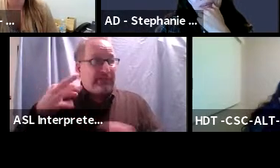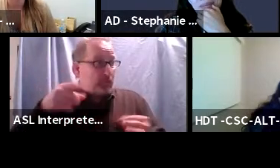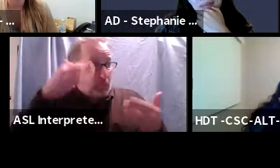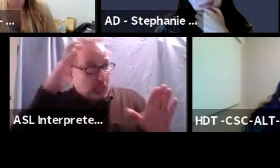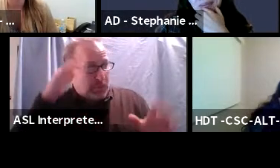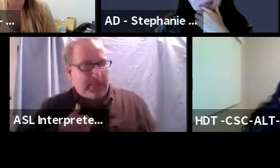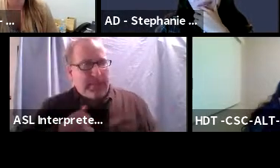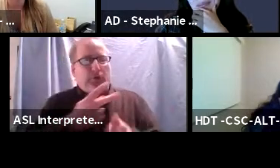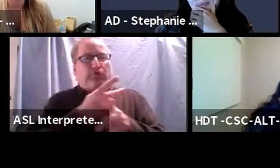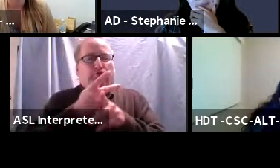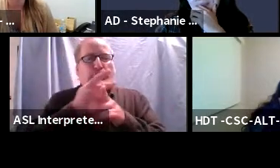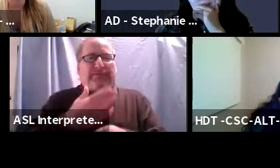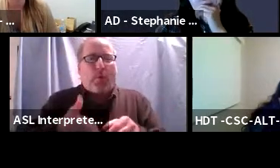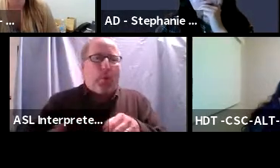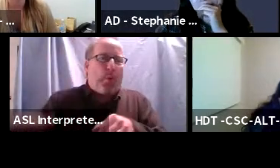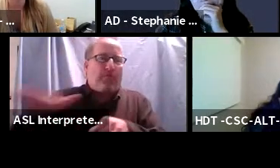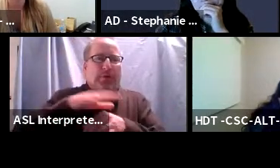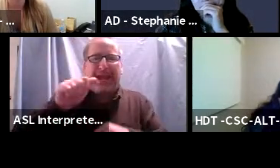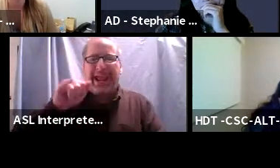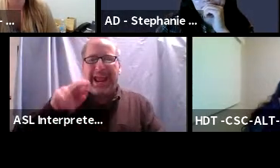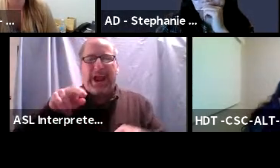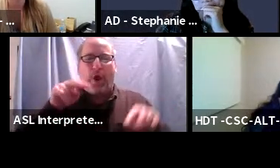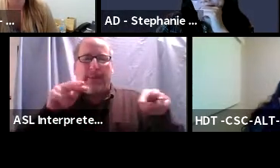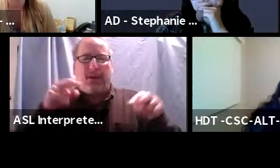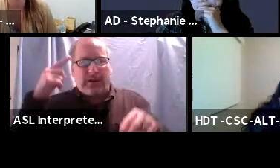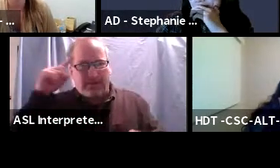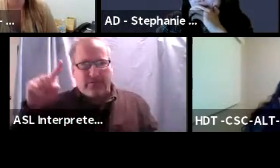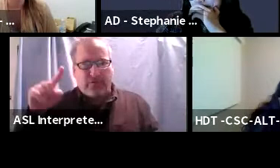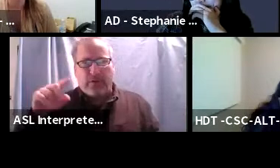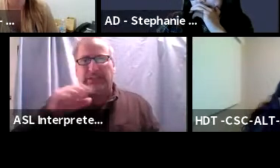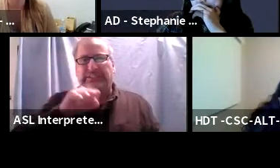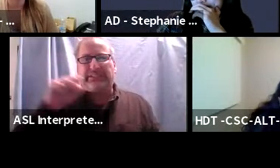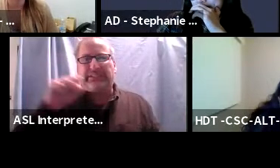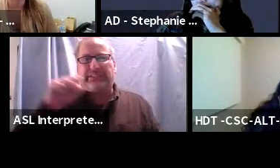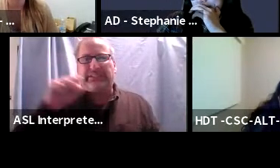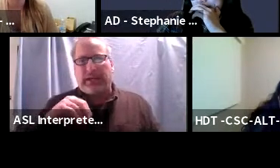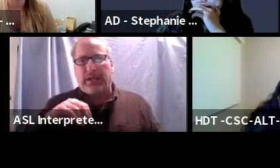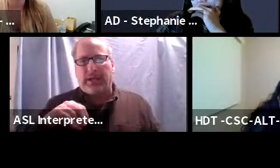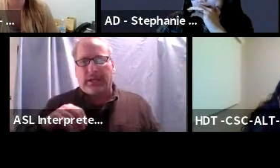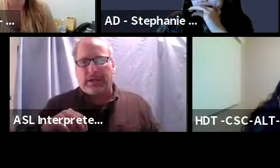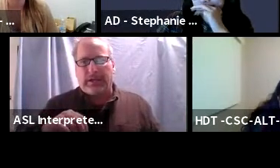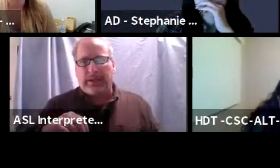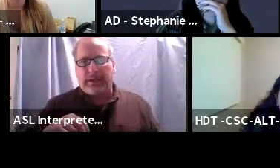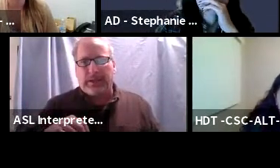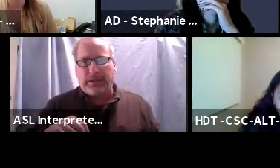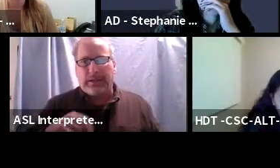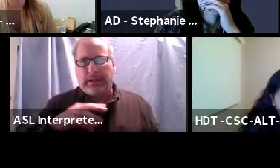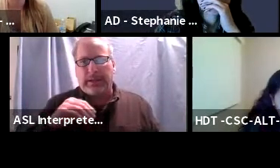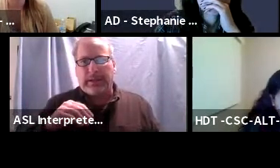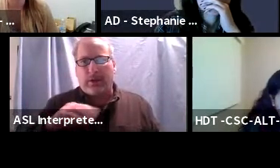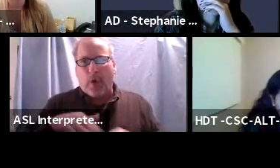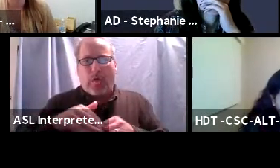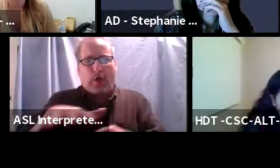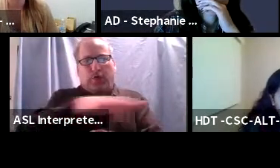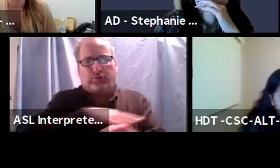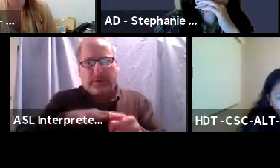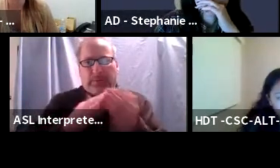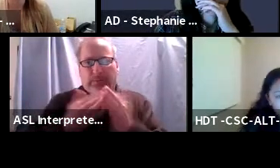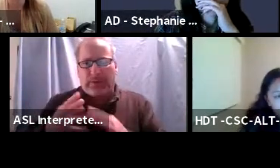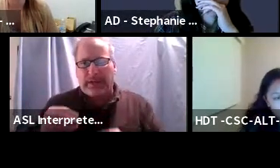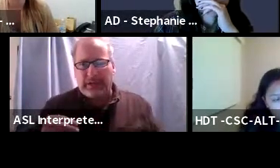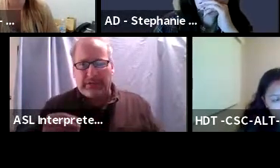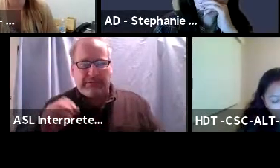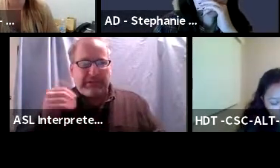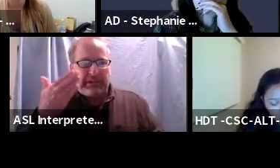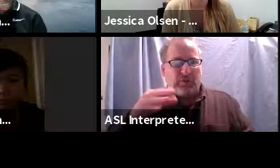the supervisor over the air monitoring for the Stockton community and all of our AB617 communities. And just to give a